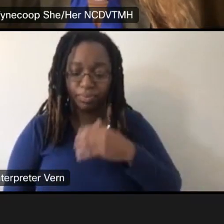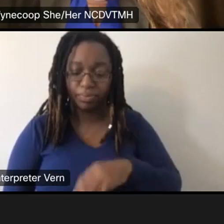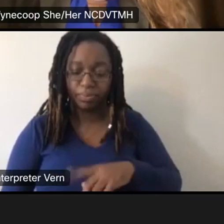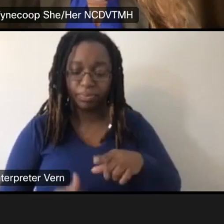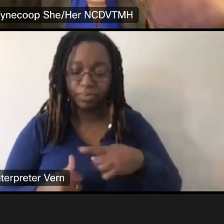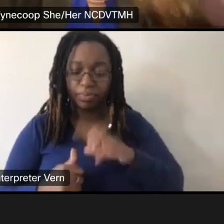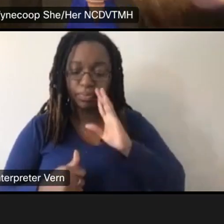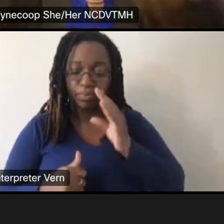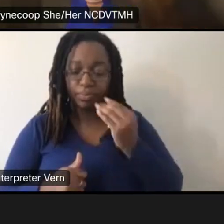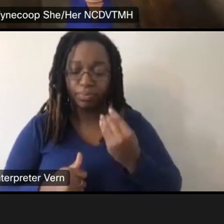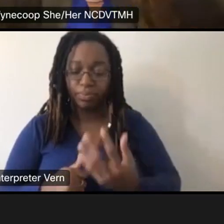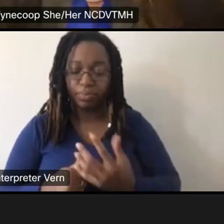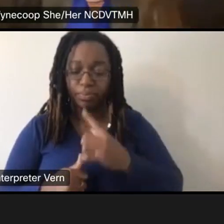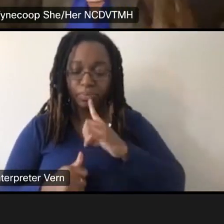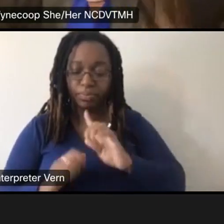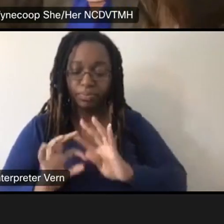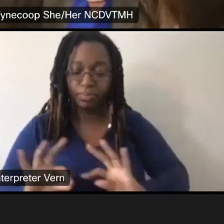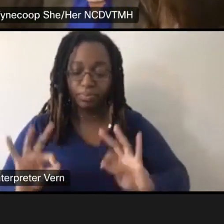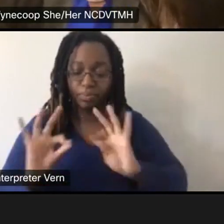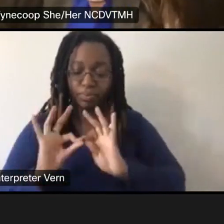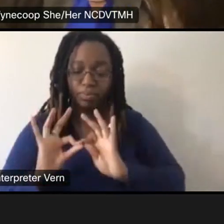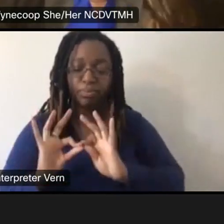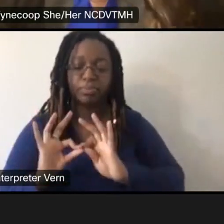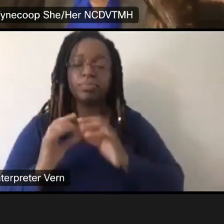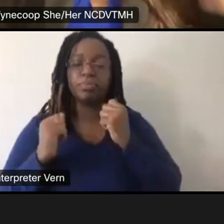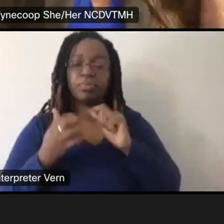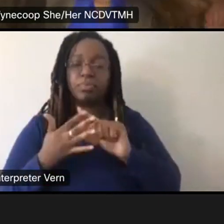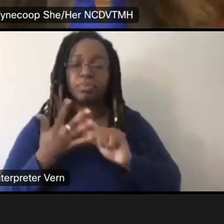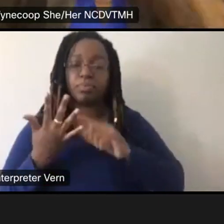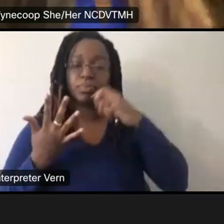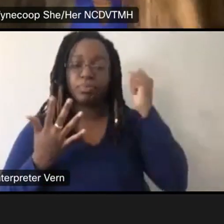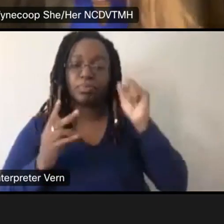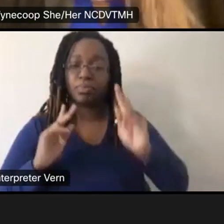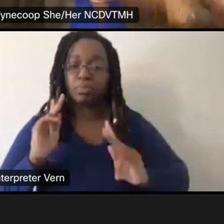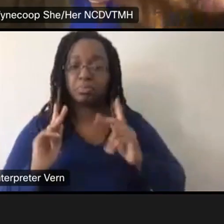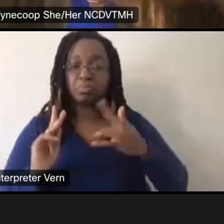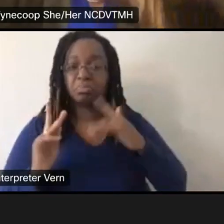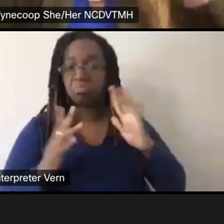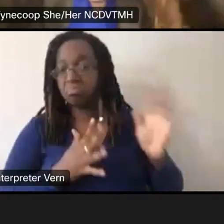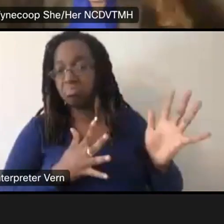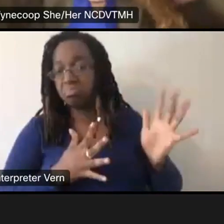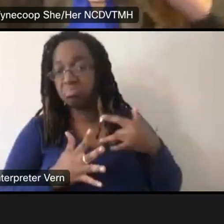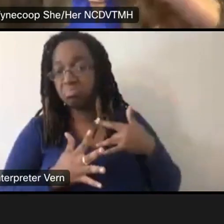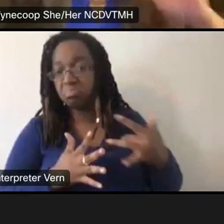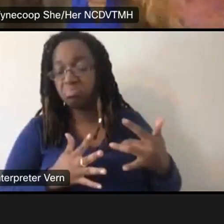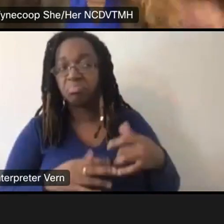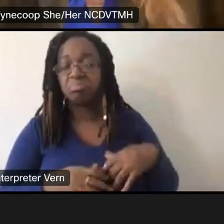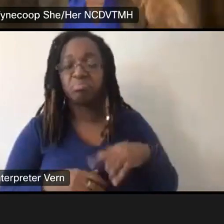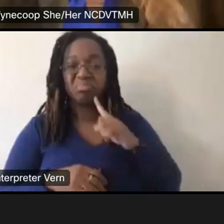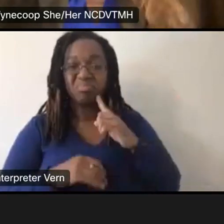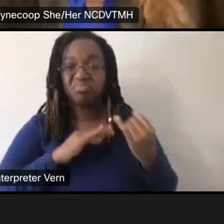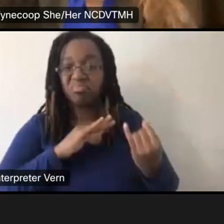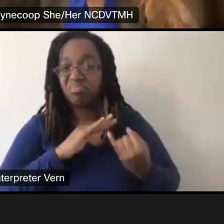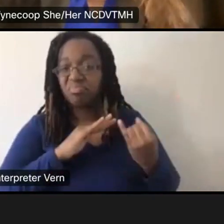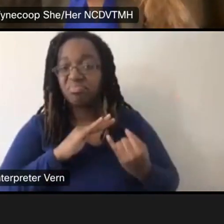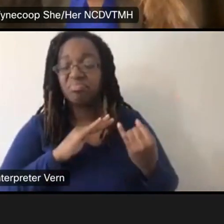so important because there are so many older adults who are simply being left out, who really are alienated, who are